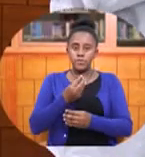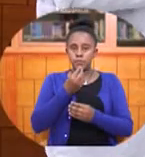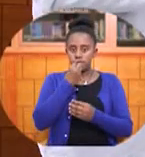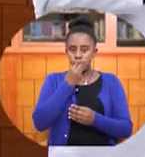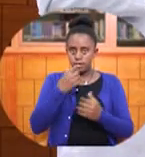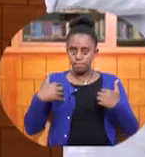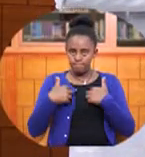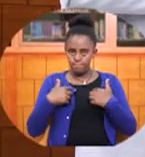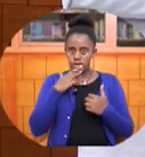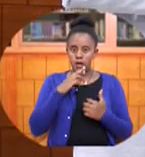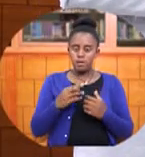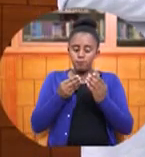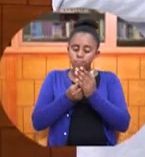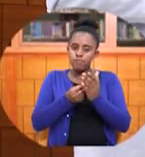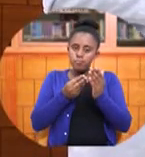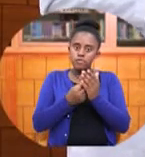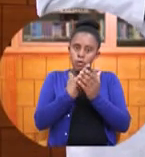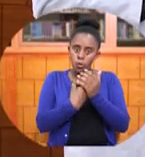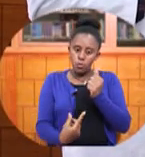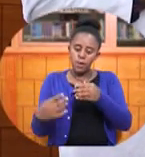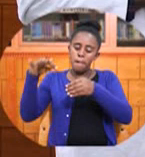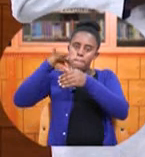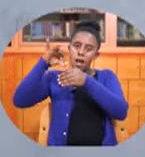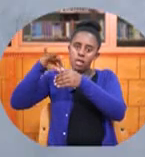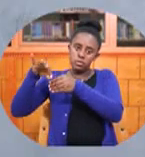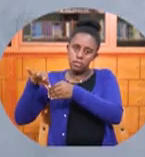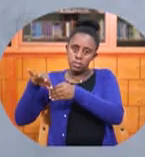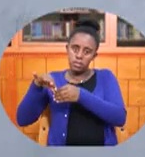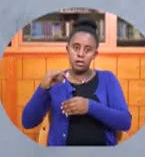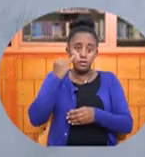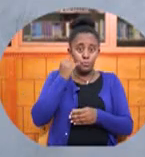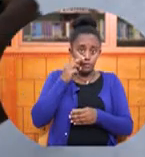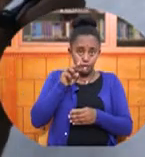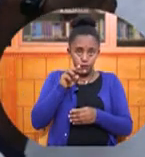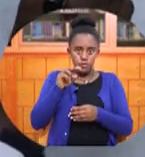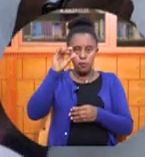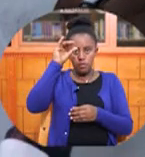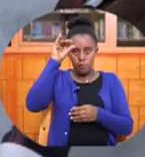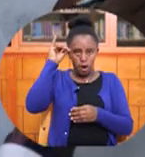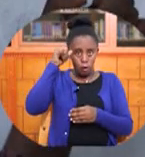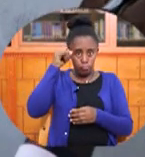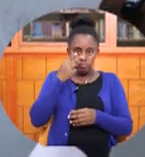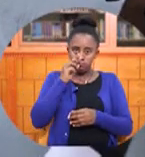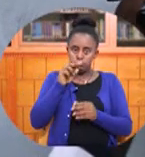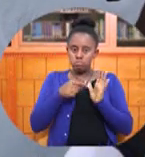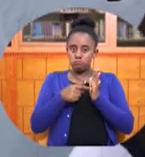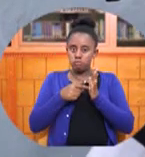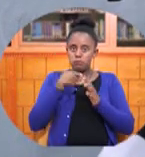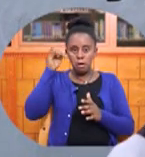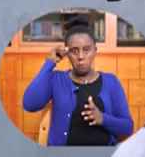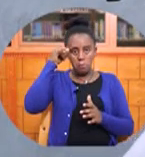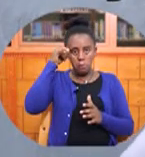Herbivores are the animals feed on only plant. For example, if you take cow,